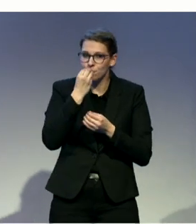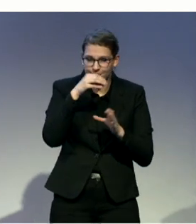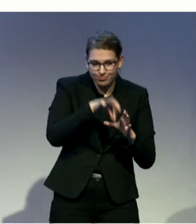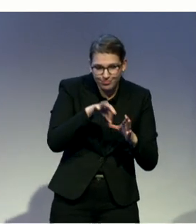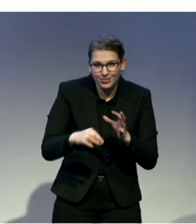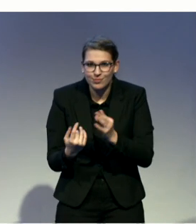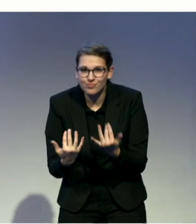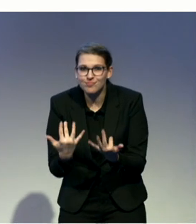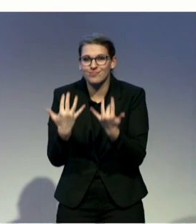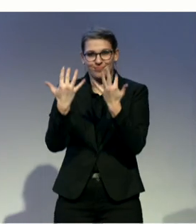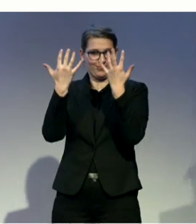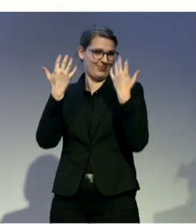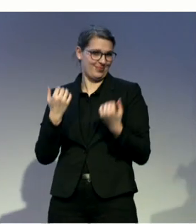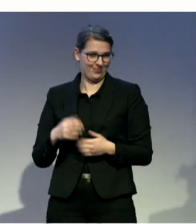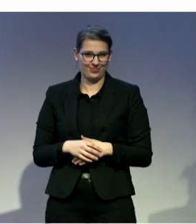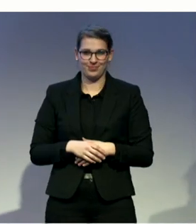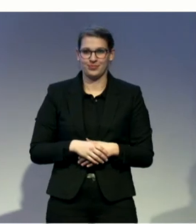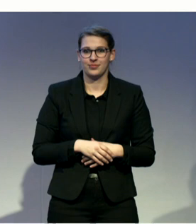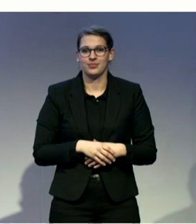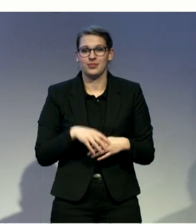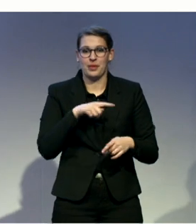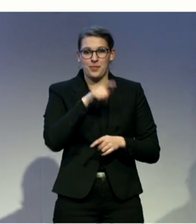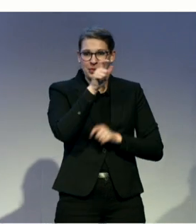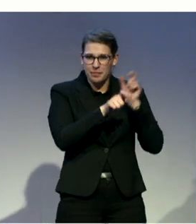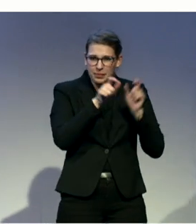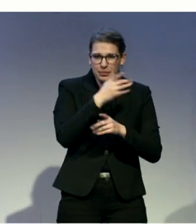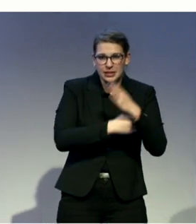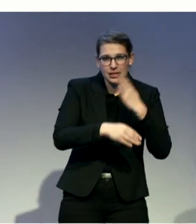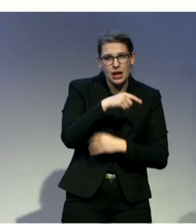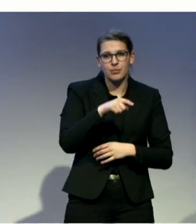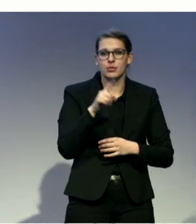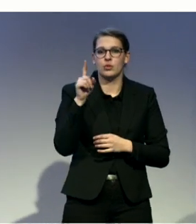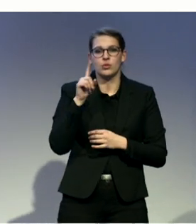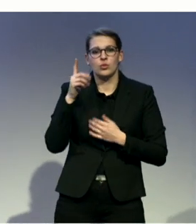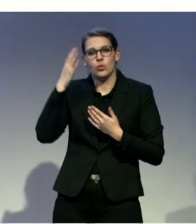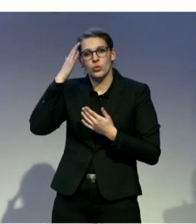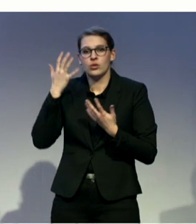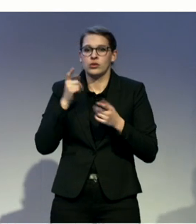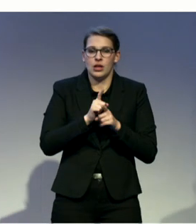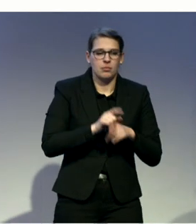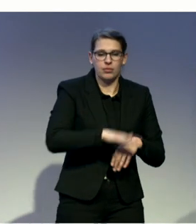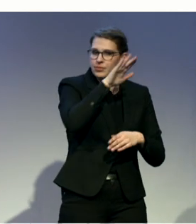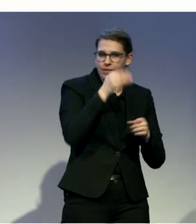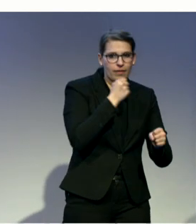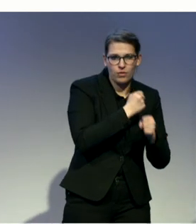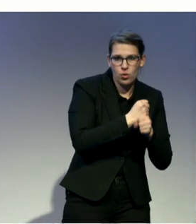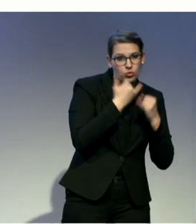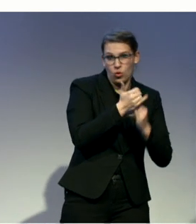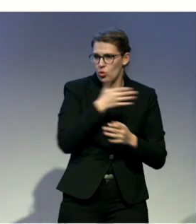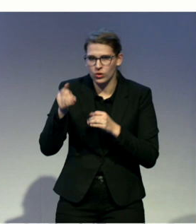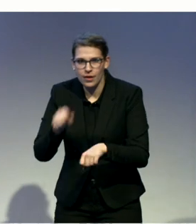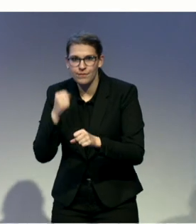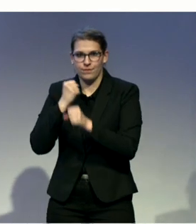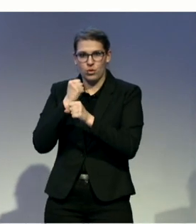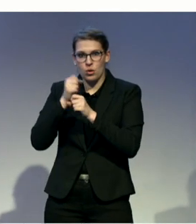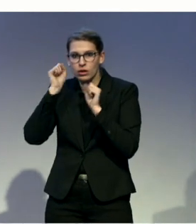not allowed to work to have meaningful activities and not pretend to do something which they don't like it, and also